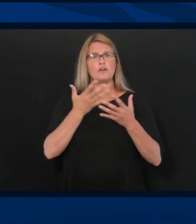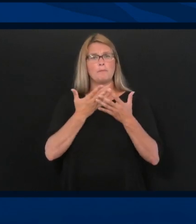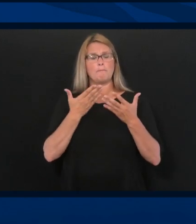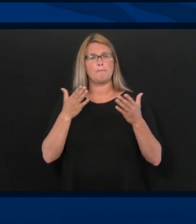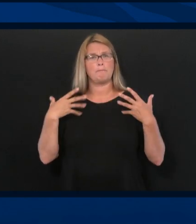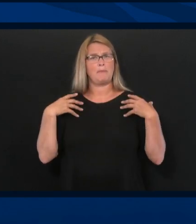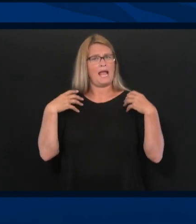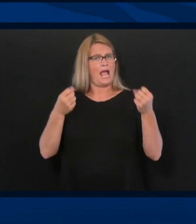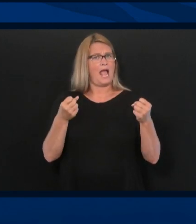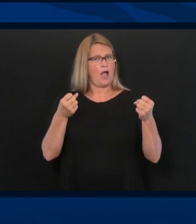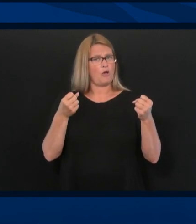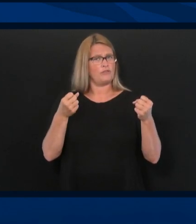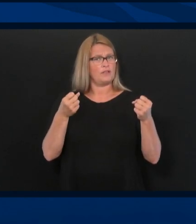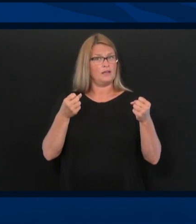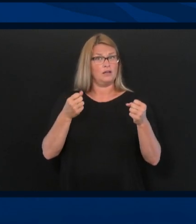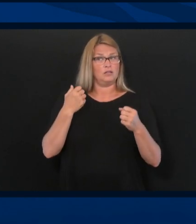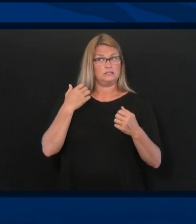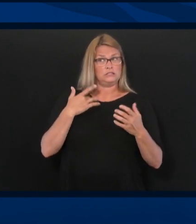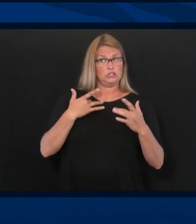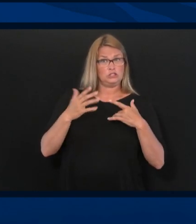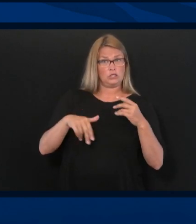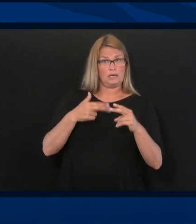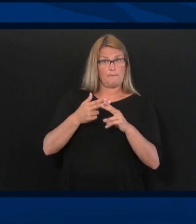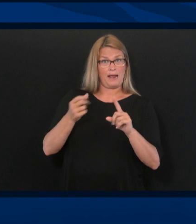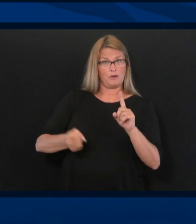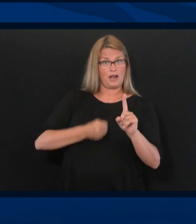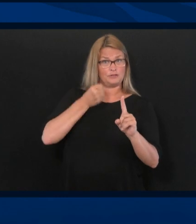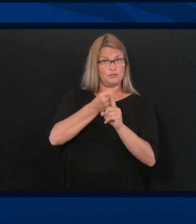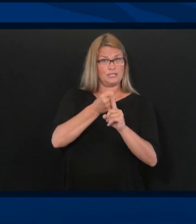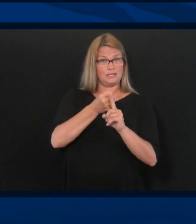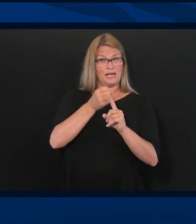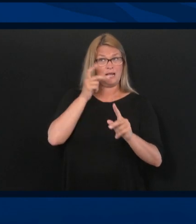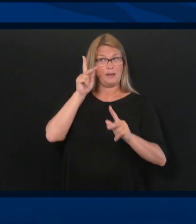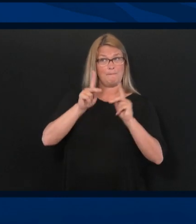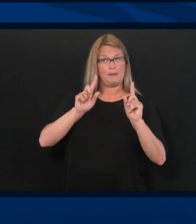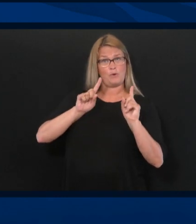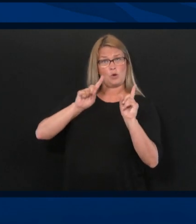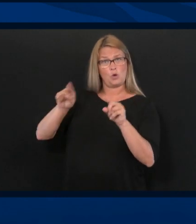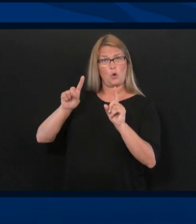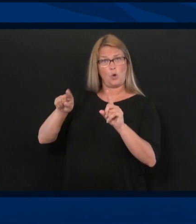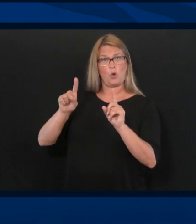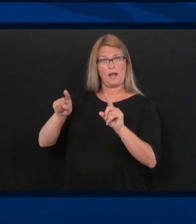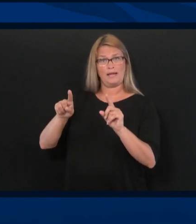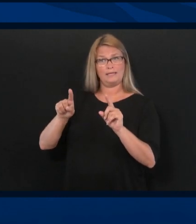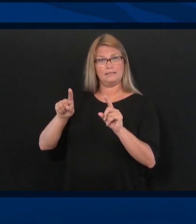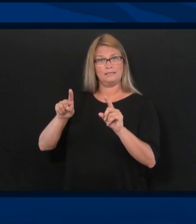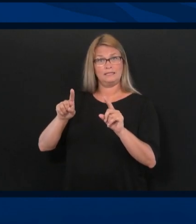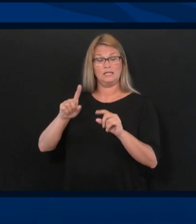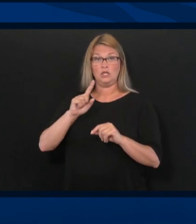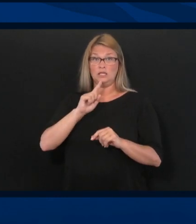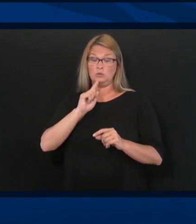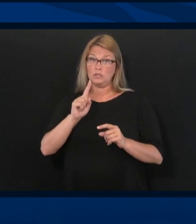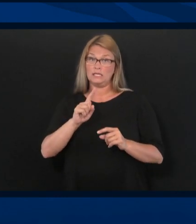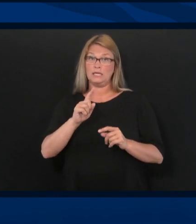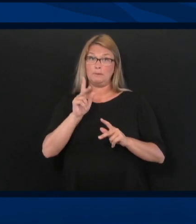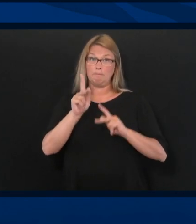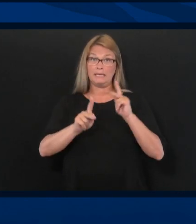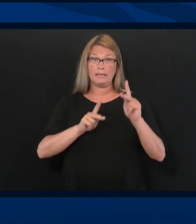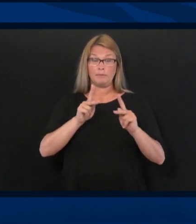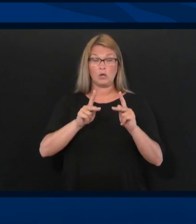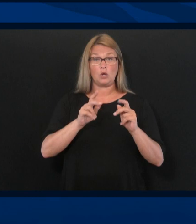a coronavirus outbreak. Should people who've been attending protests, especially people of color, get tested if they have